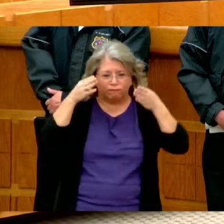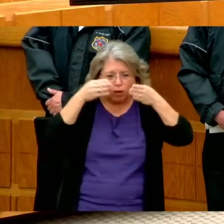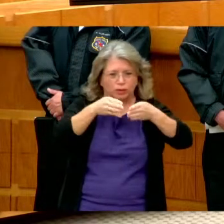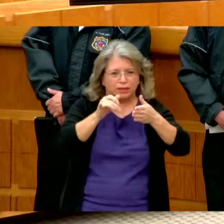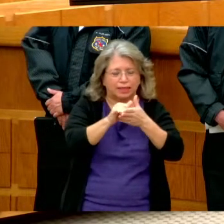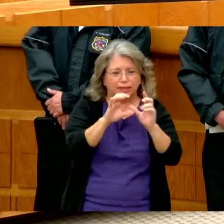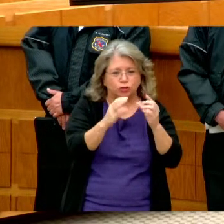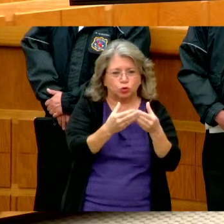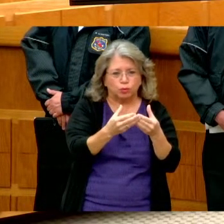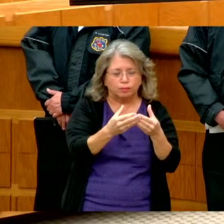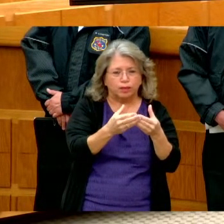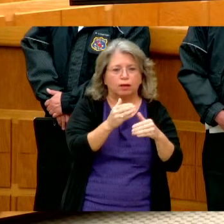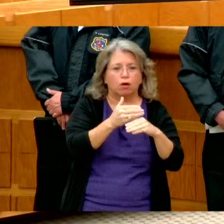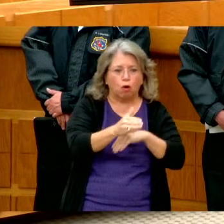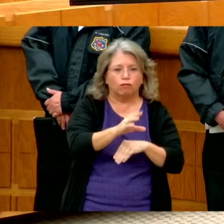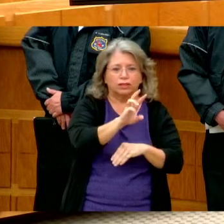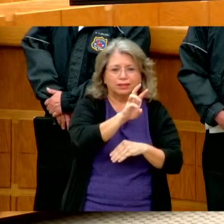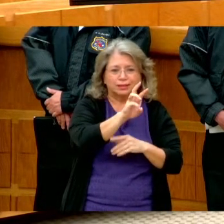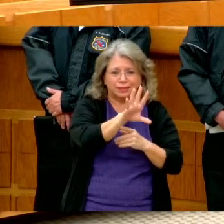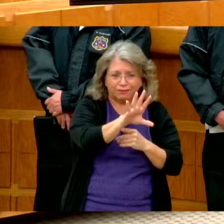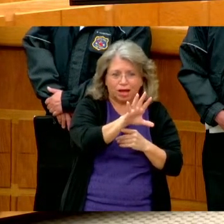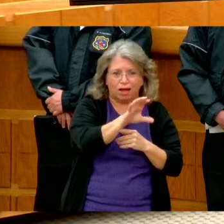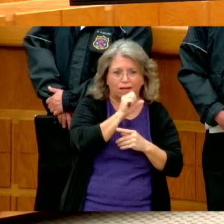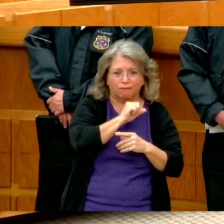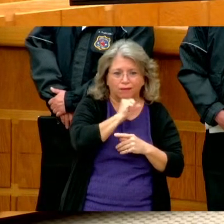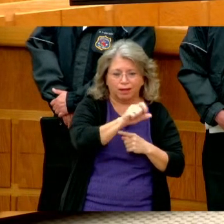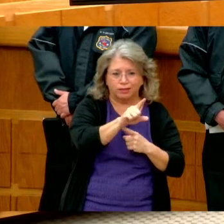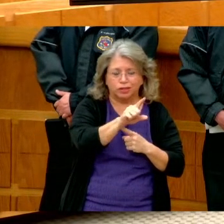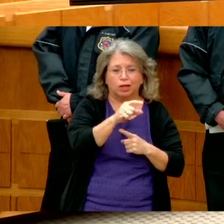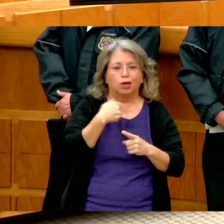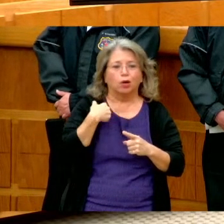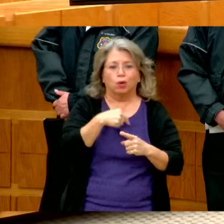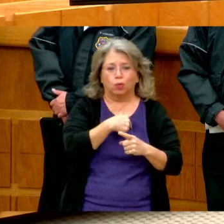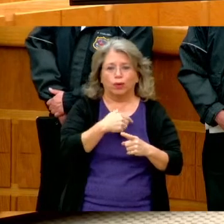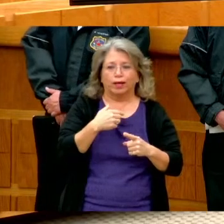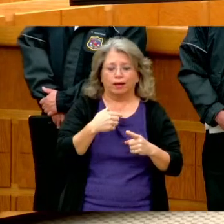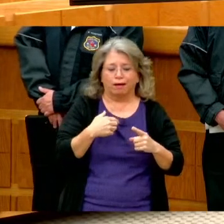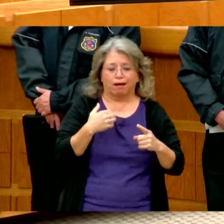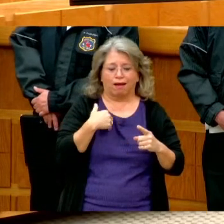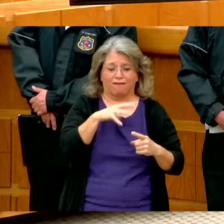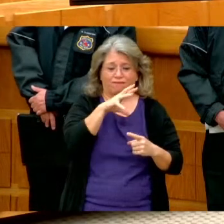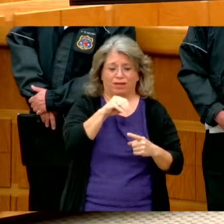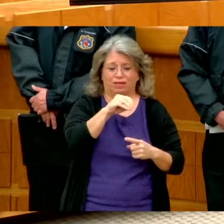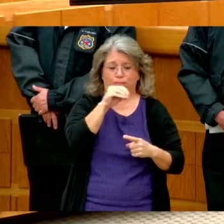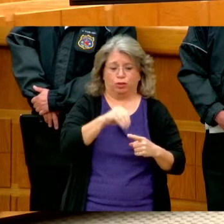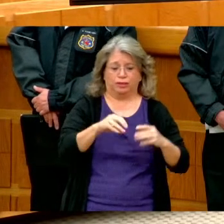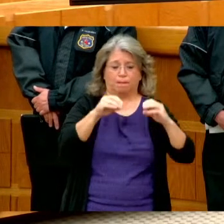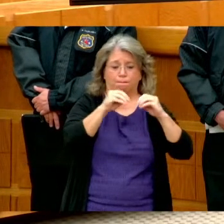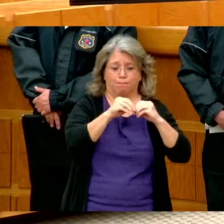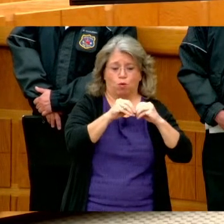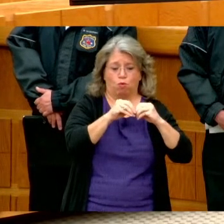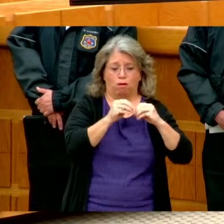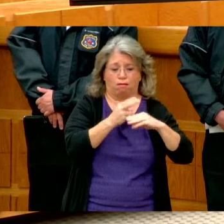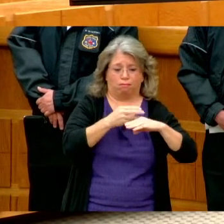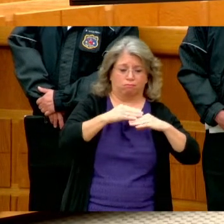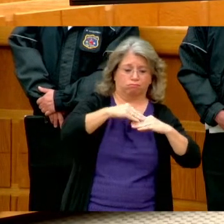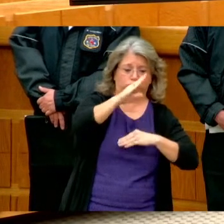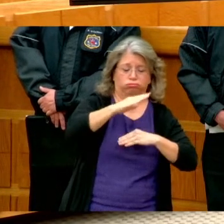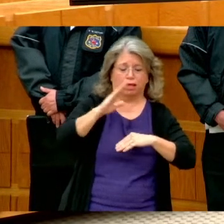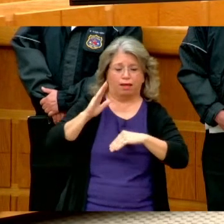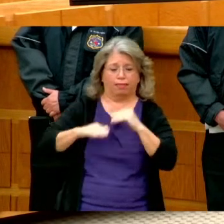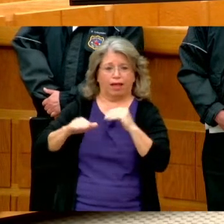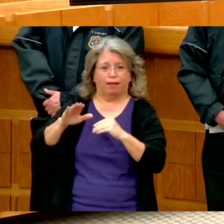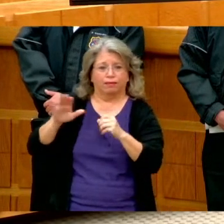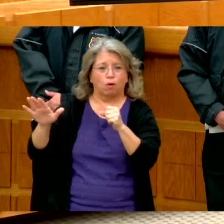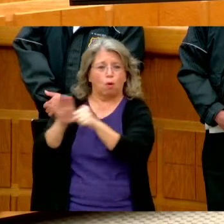What are we? 50% more higher than the Texas average right here. That's very